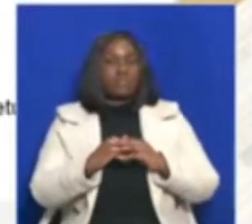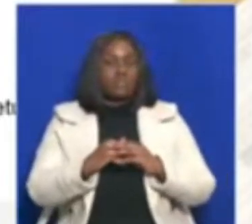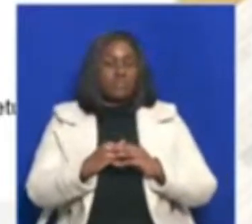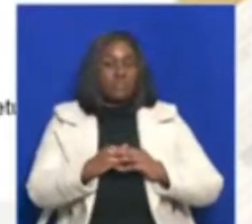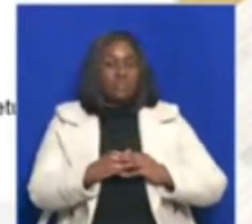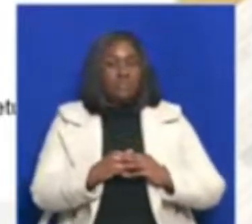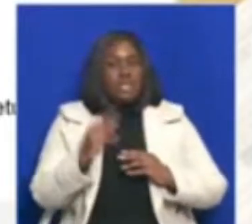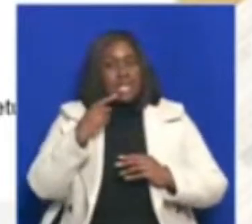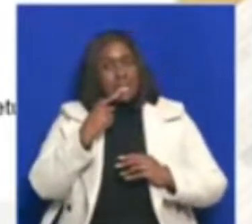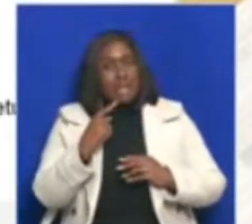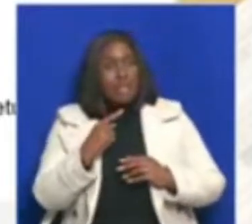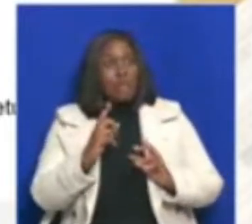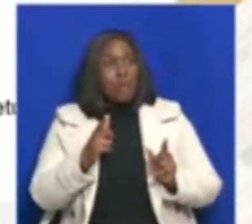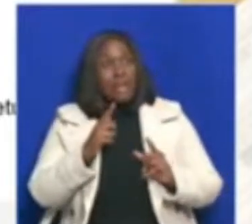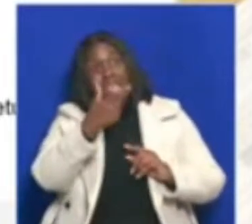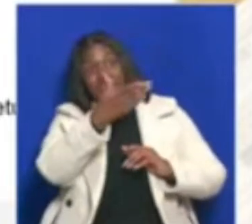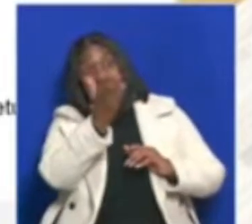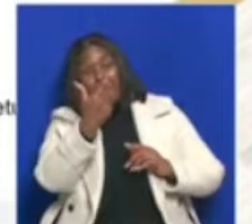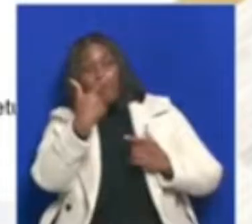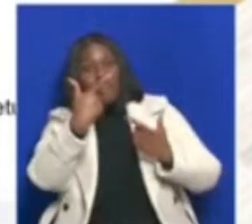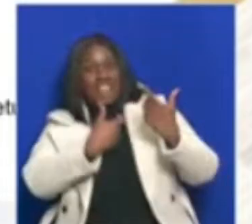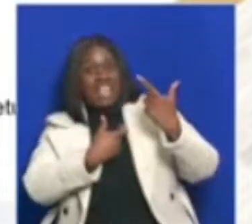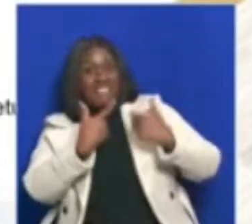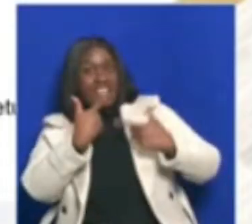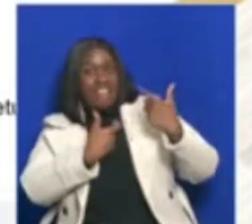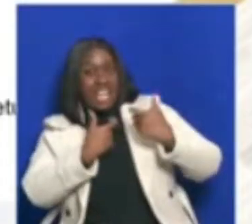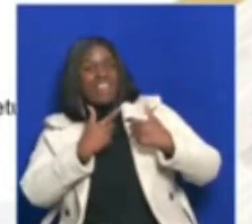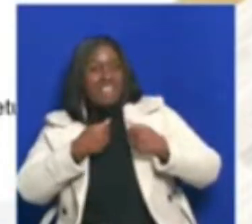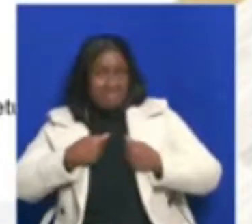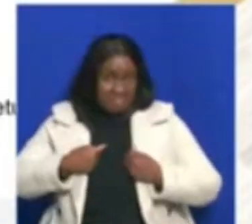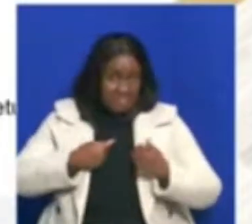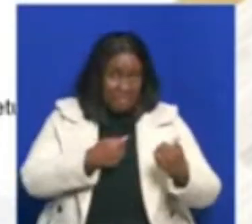from the suspects and they return fire in self-defense.